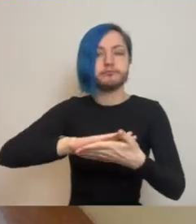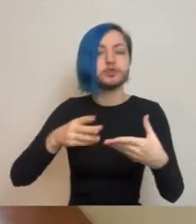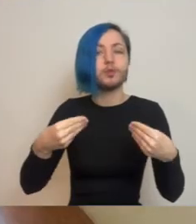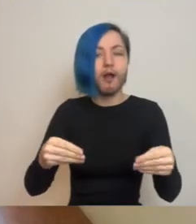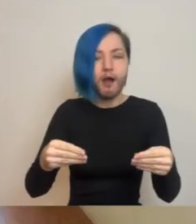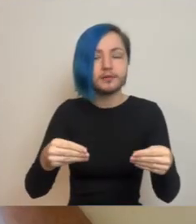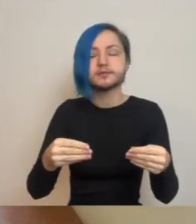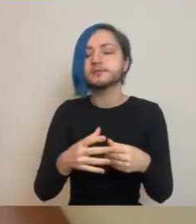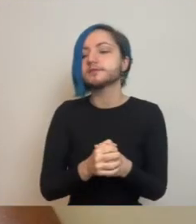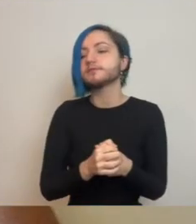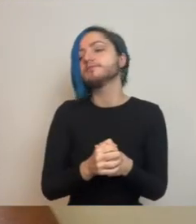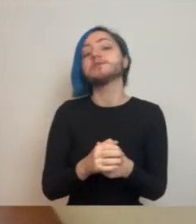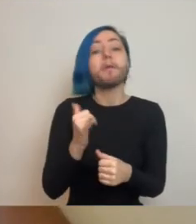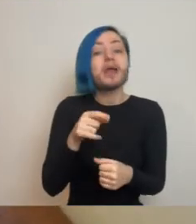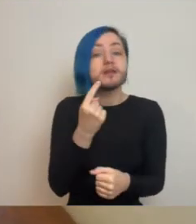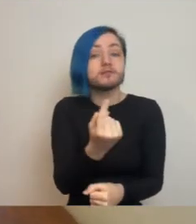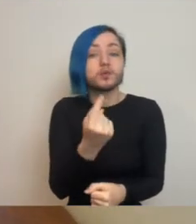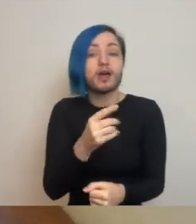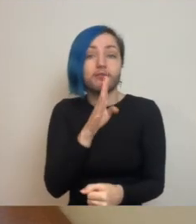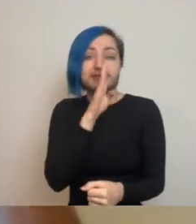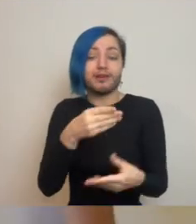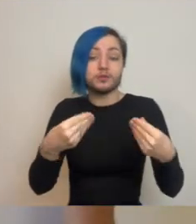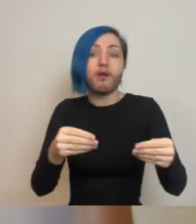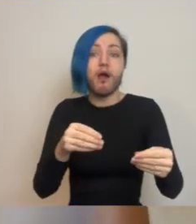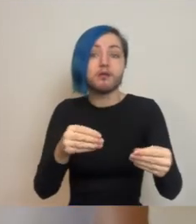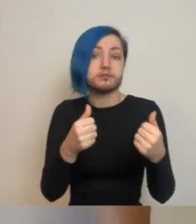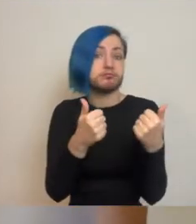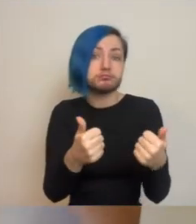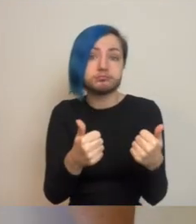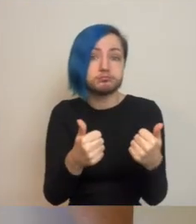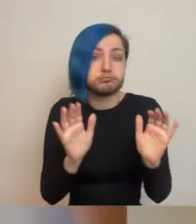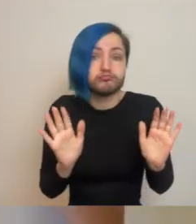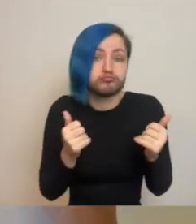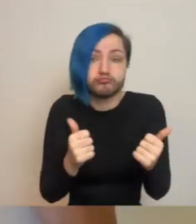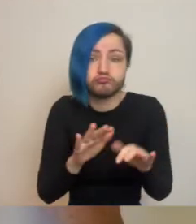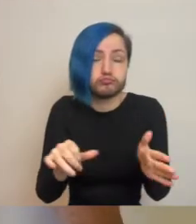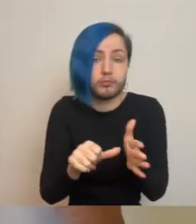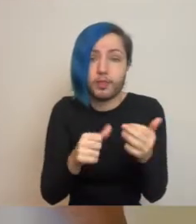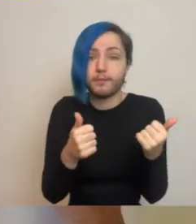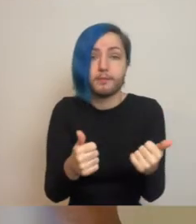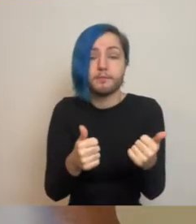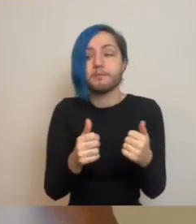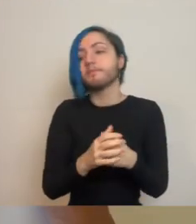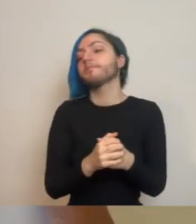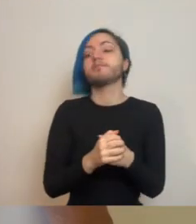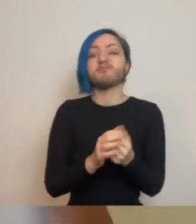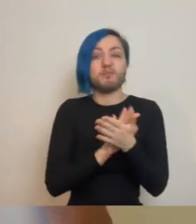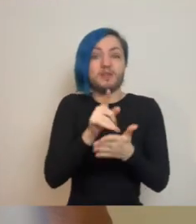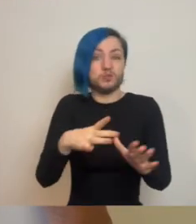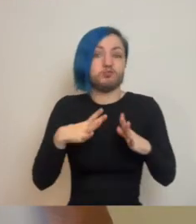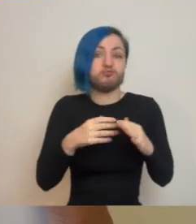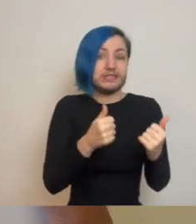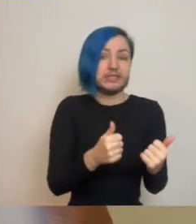I know that you may well have been working directly onto a piece of cardboard, which would be absolutely fine. Then it's more or